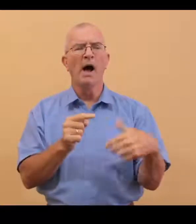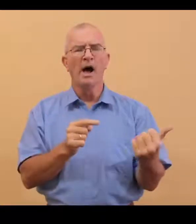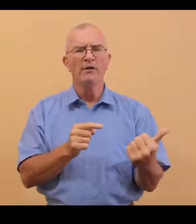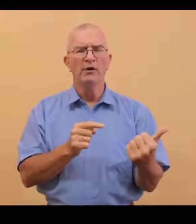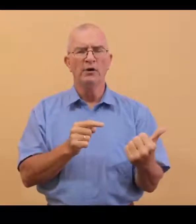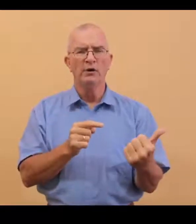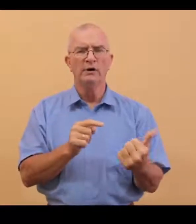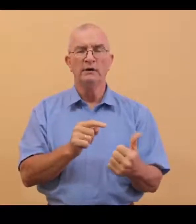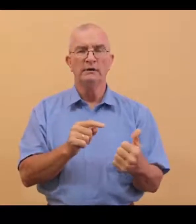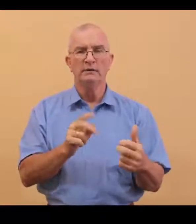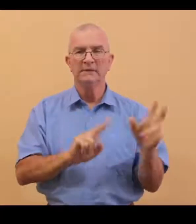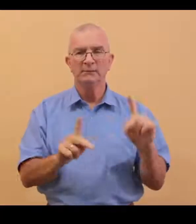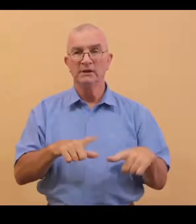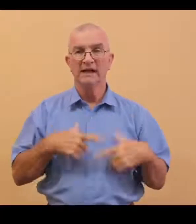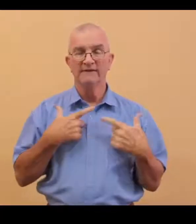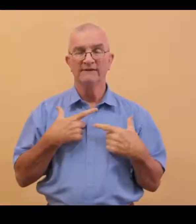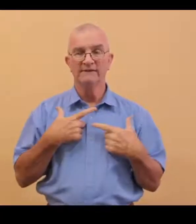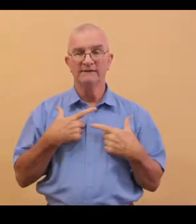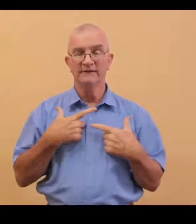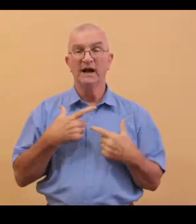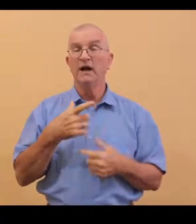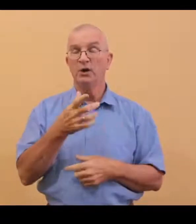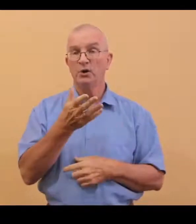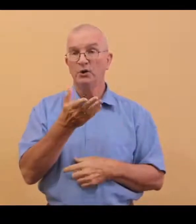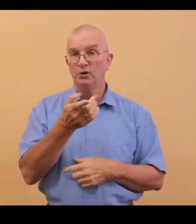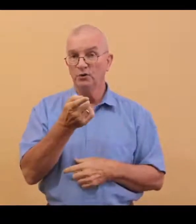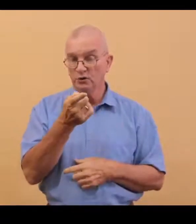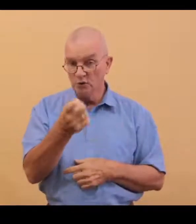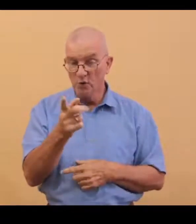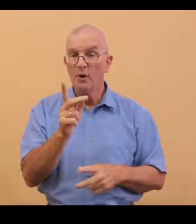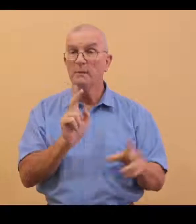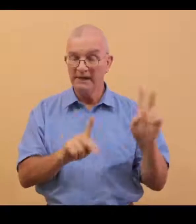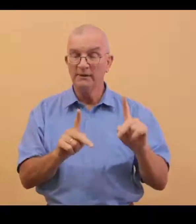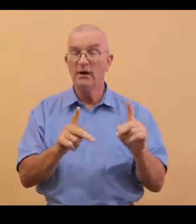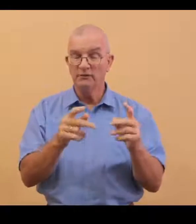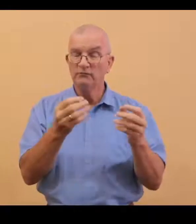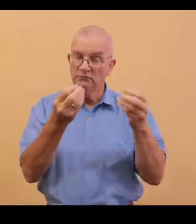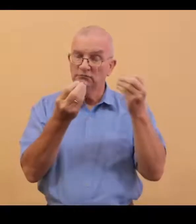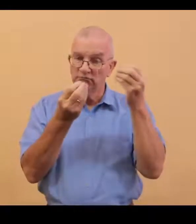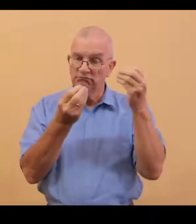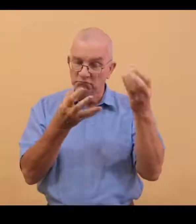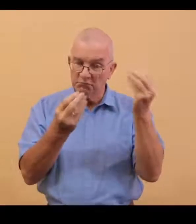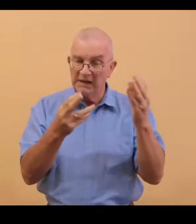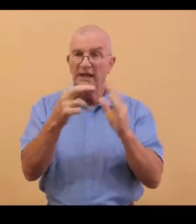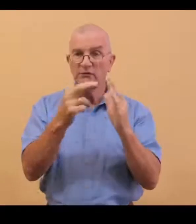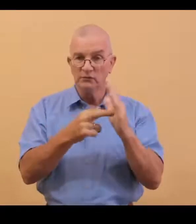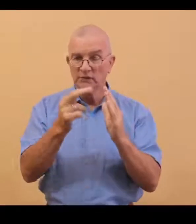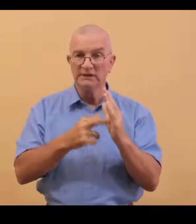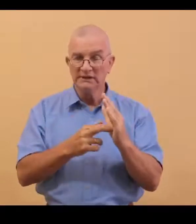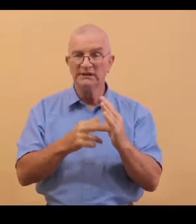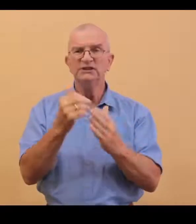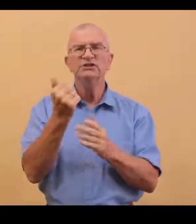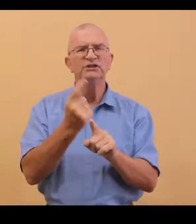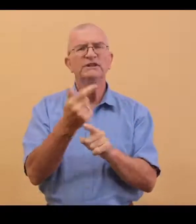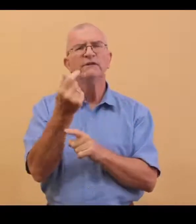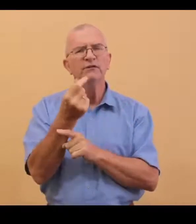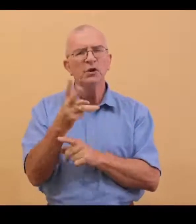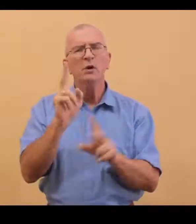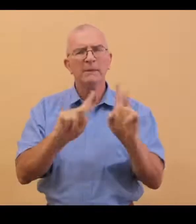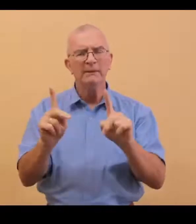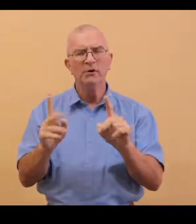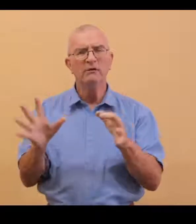others? The majority of you are indeed observing the protocols, and so it's just for the few stragglers to join